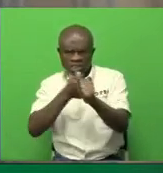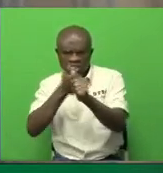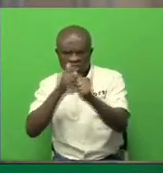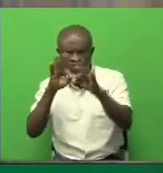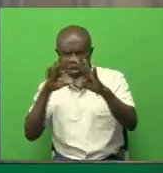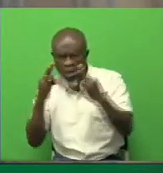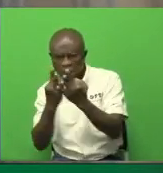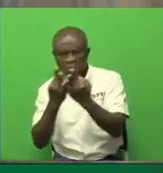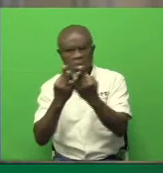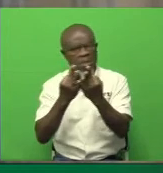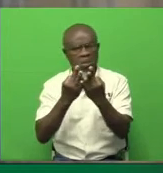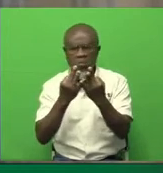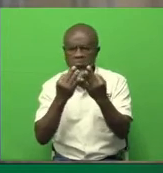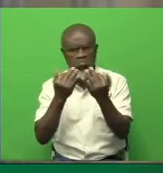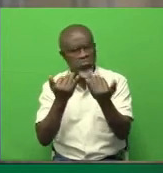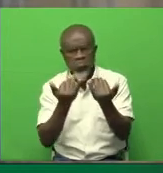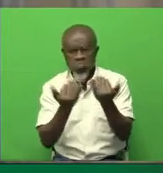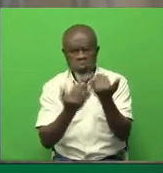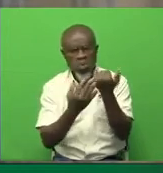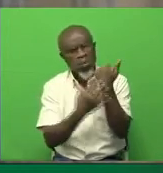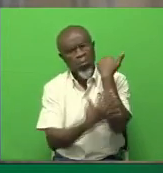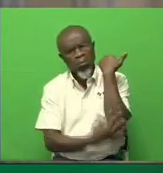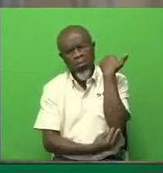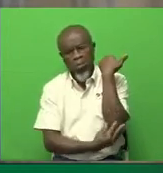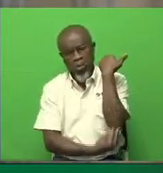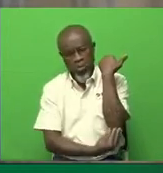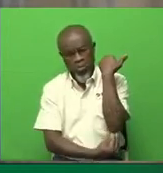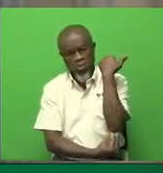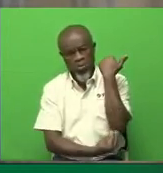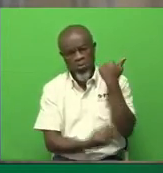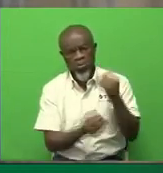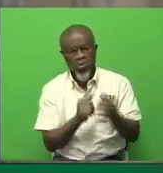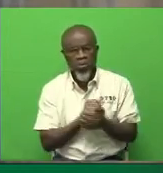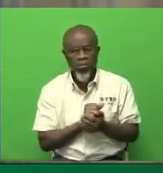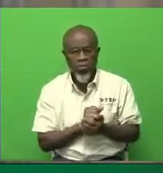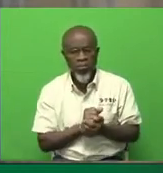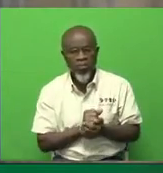citizens citizens these are irrefutable facts